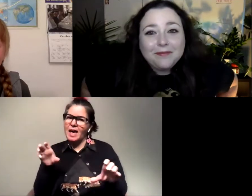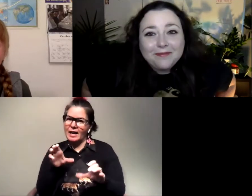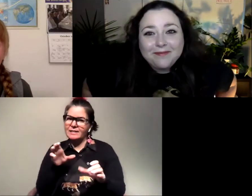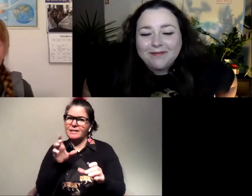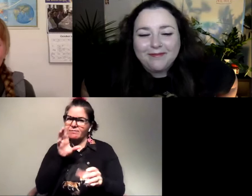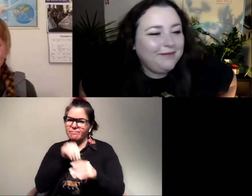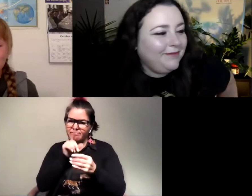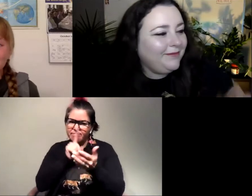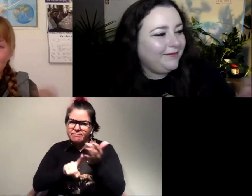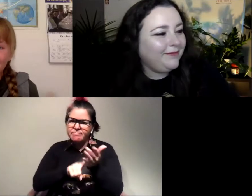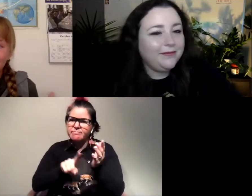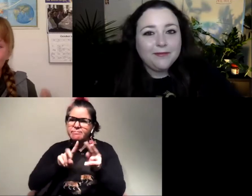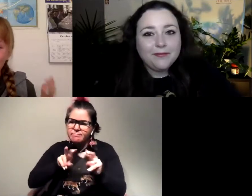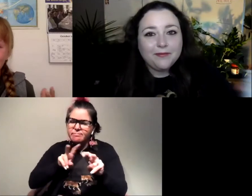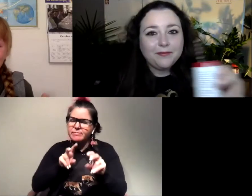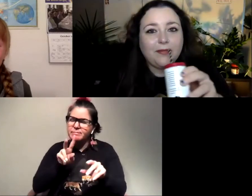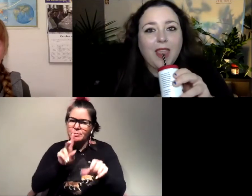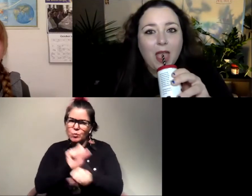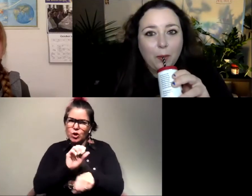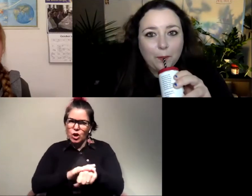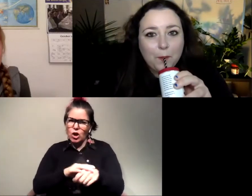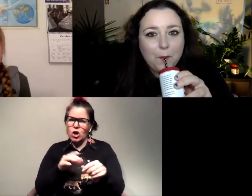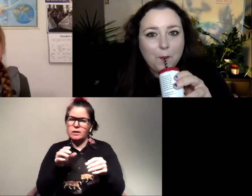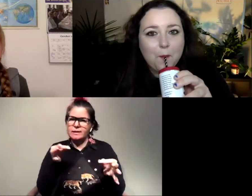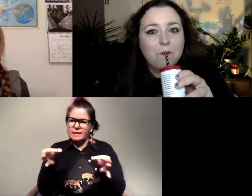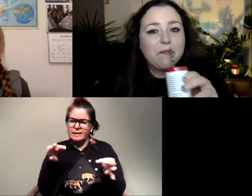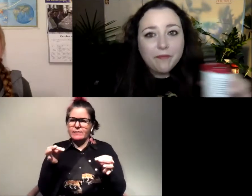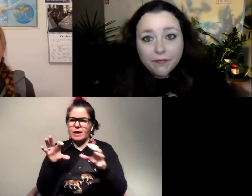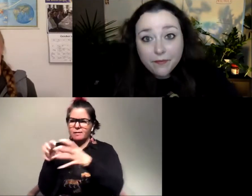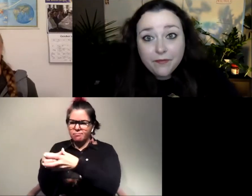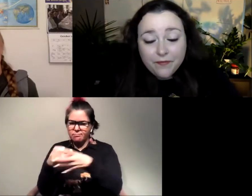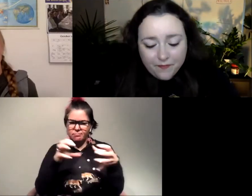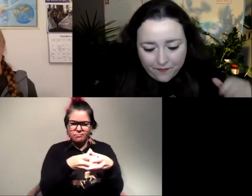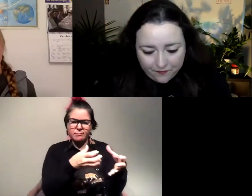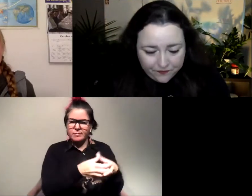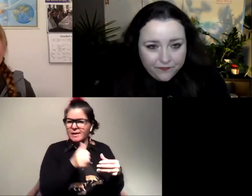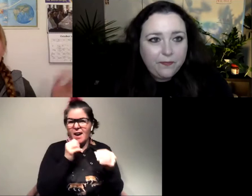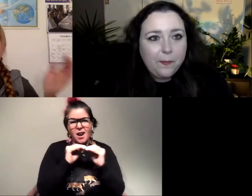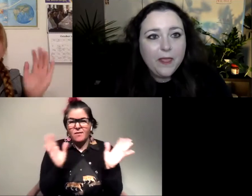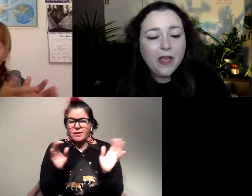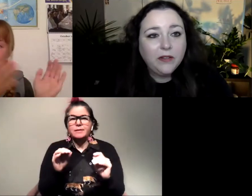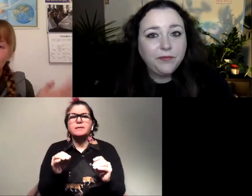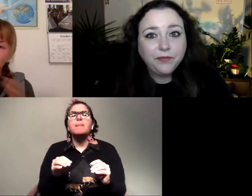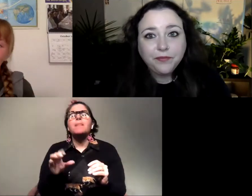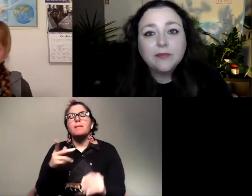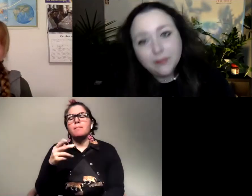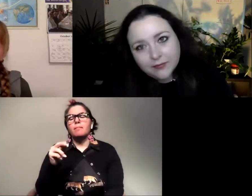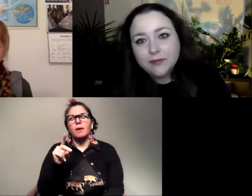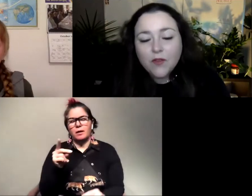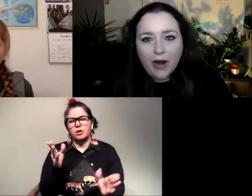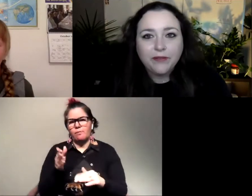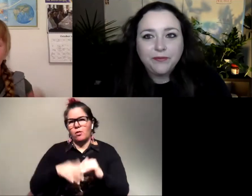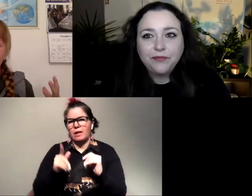research that people are working on creating these definitions because it's not clear-cut. So a pond is smaller than a lake.